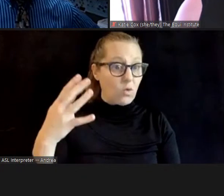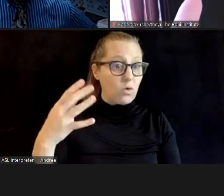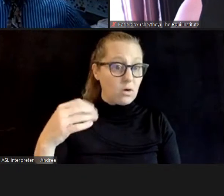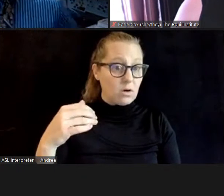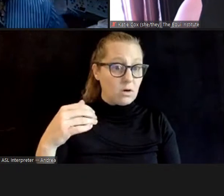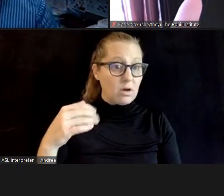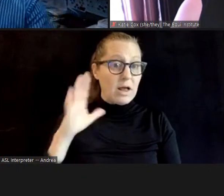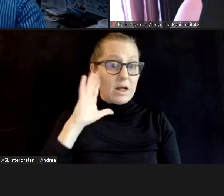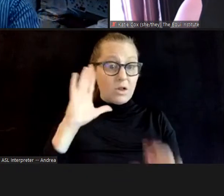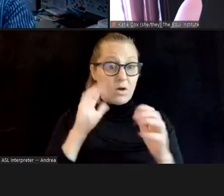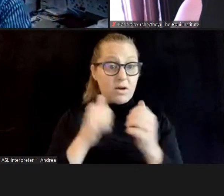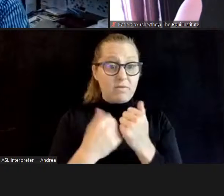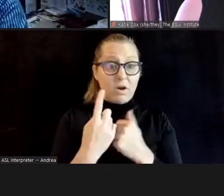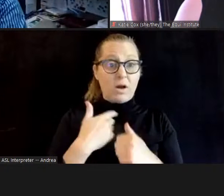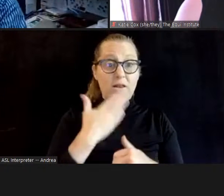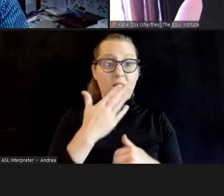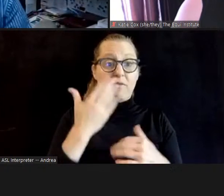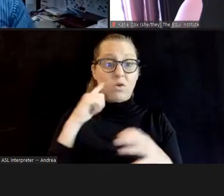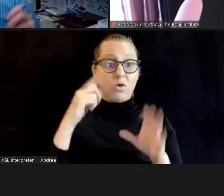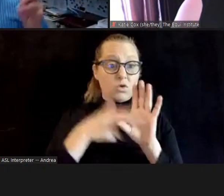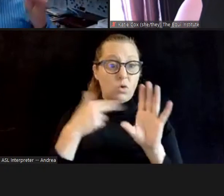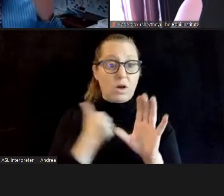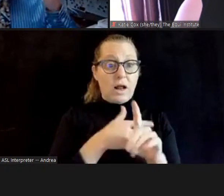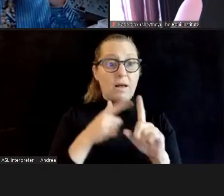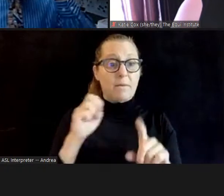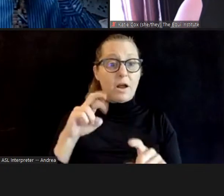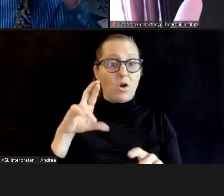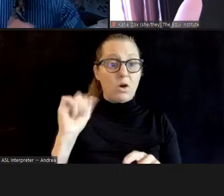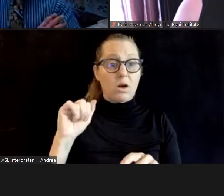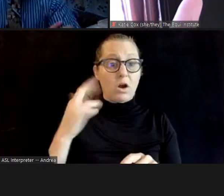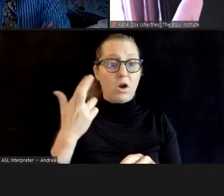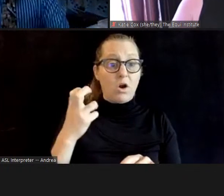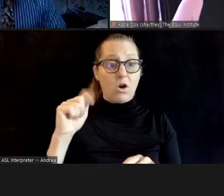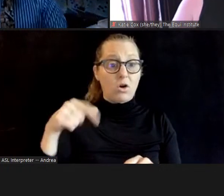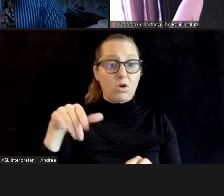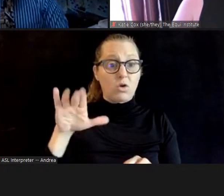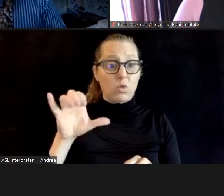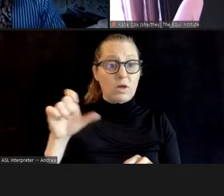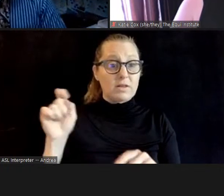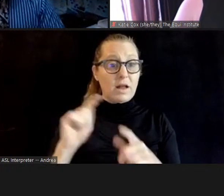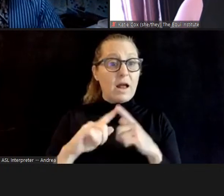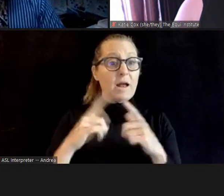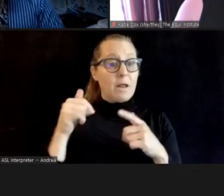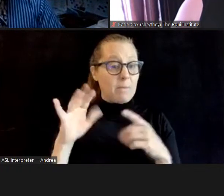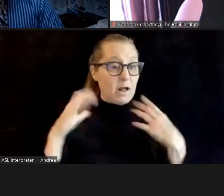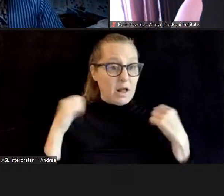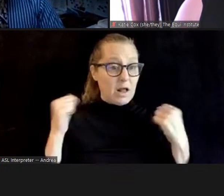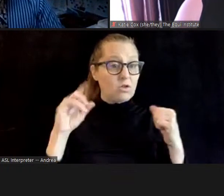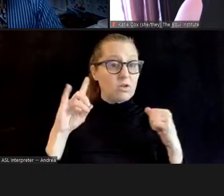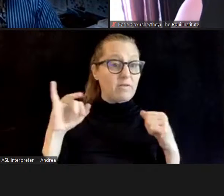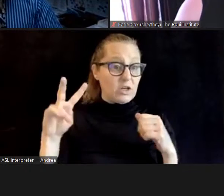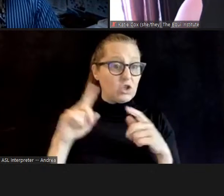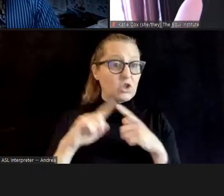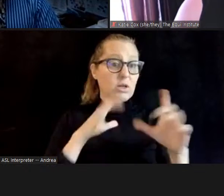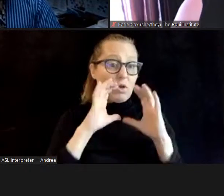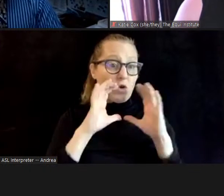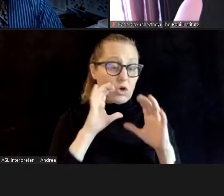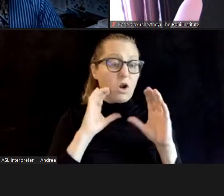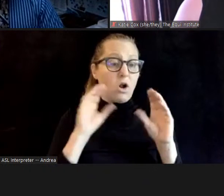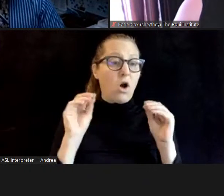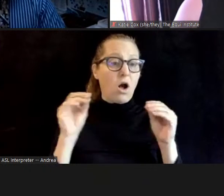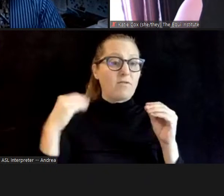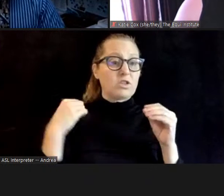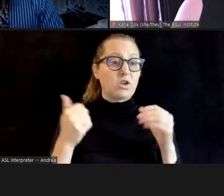Hello, everyone. Thank you so much for joining us. I'm Erica Hartquist, Public Health Division's Communication Officer with the Oregon Health Authority. Today, we